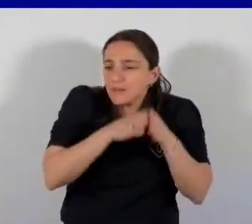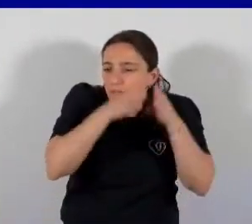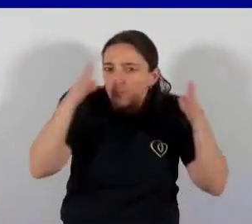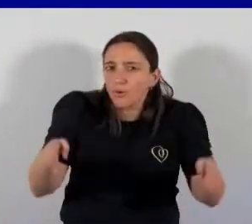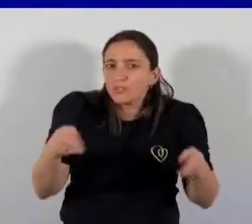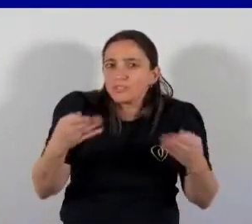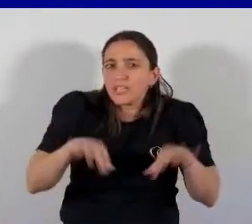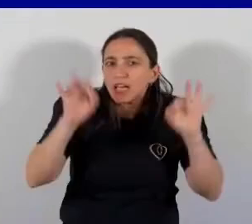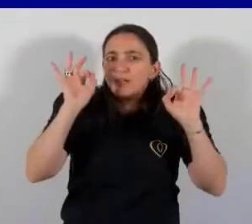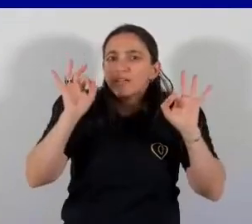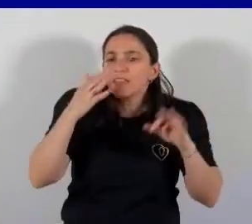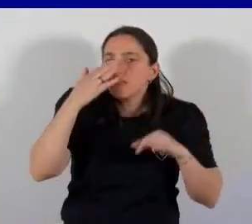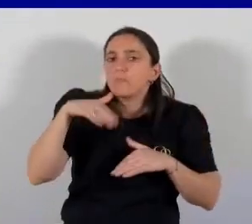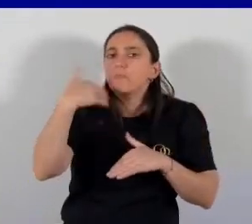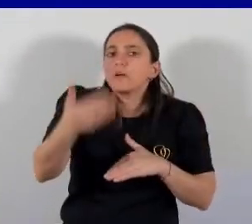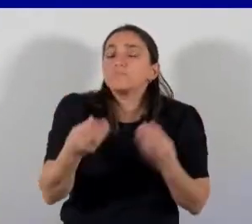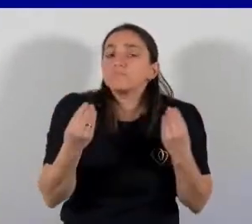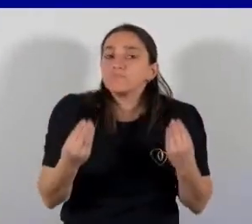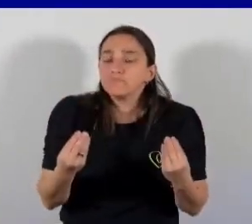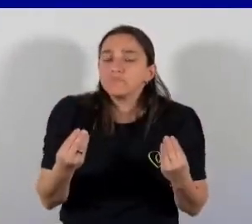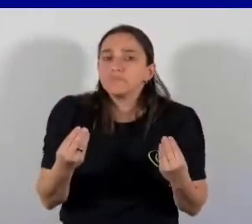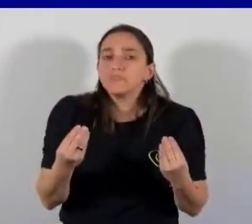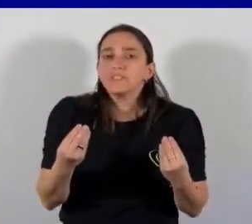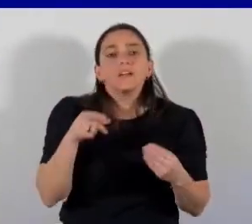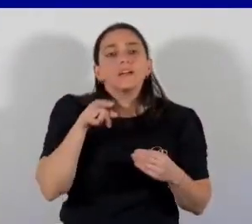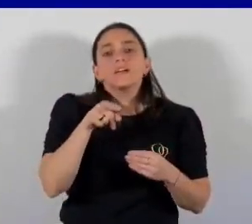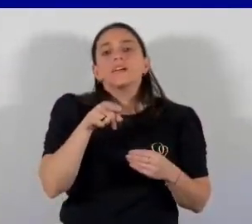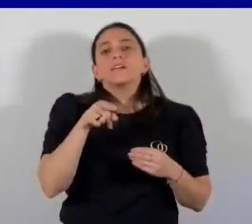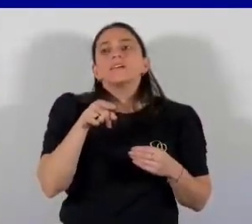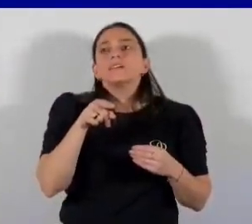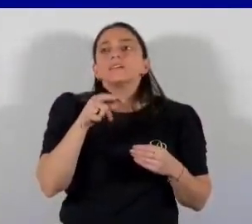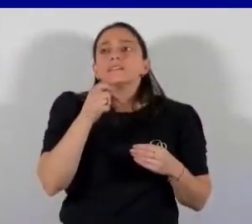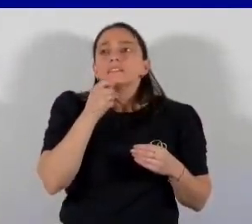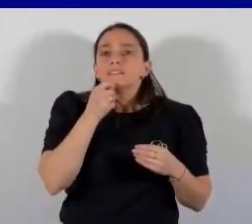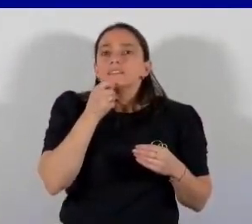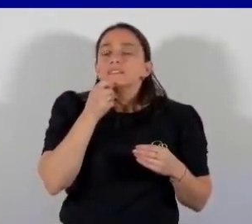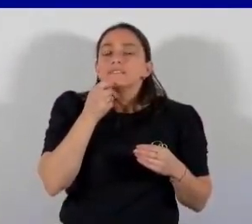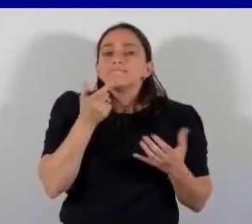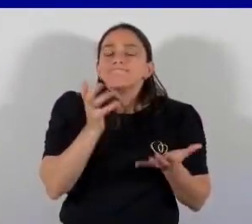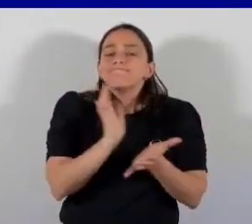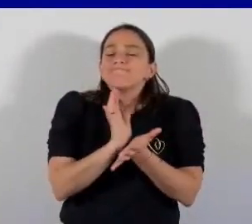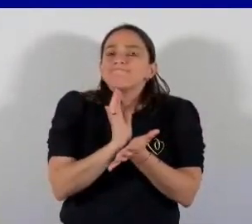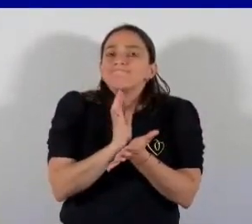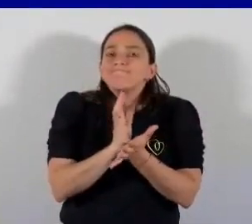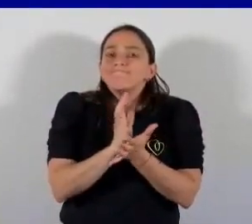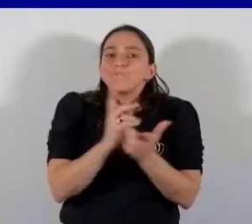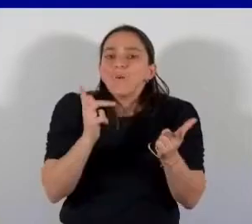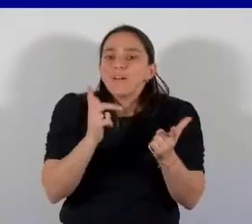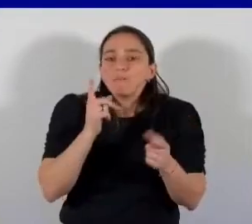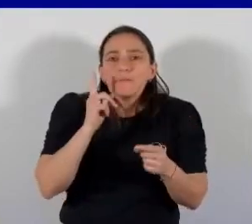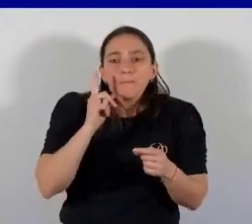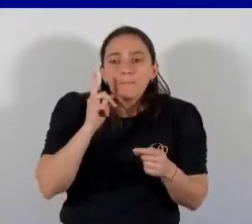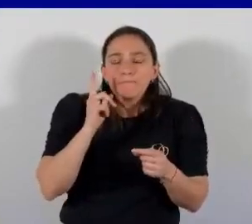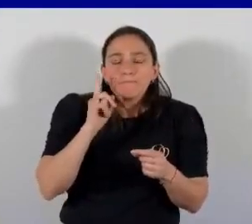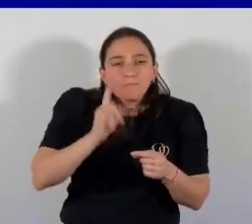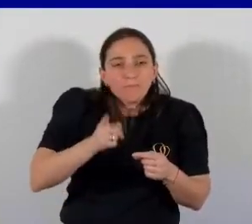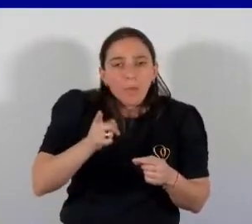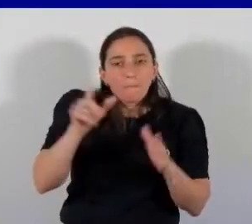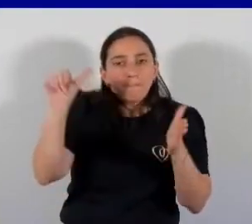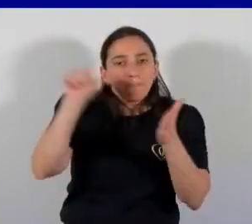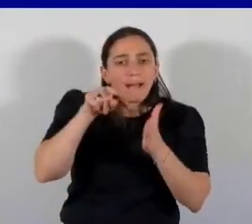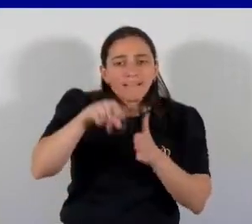is solvent and that it is going to explode. implica que Argentina is one of the 5 countries país in the world that